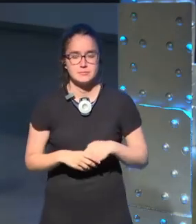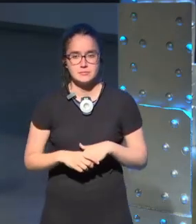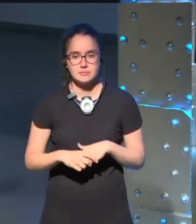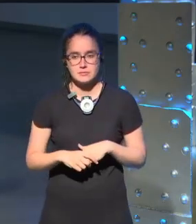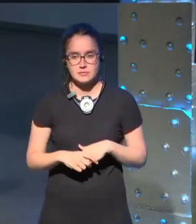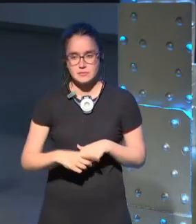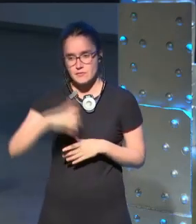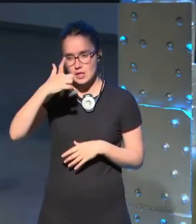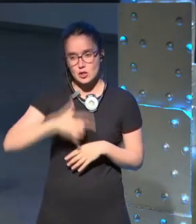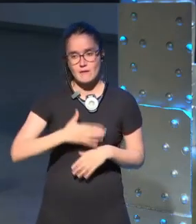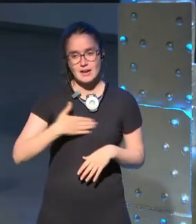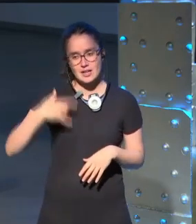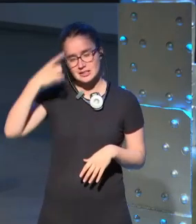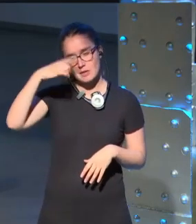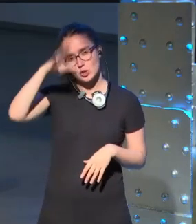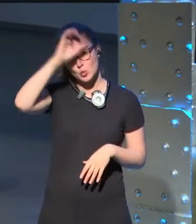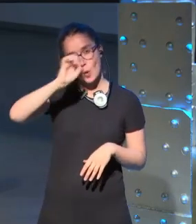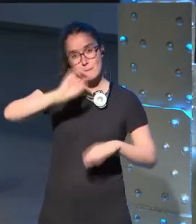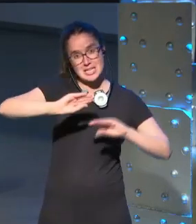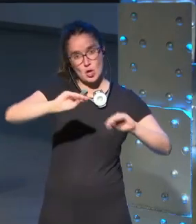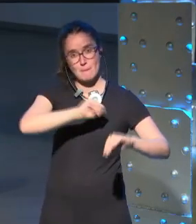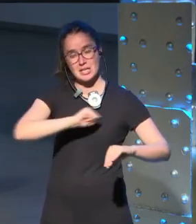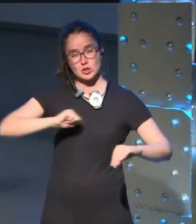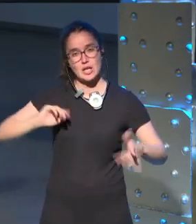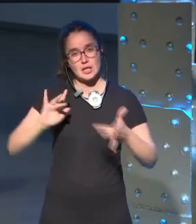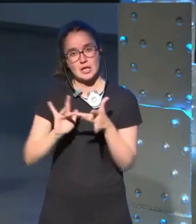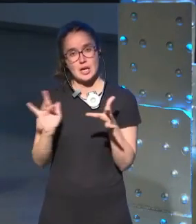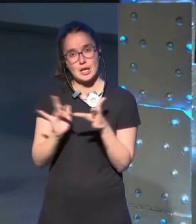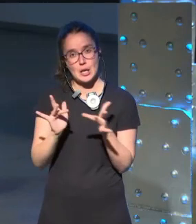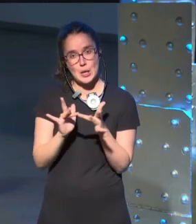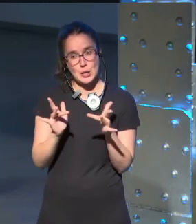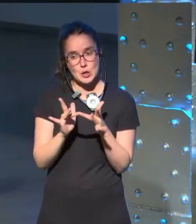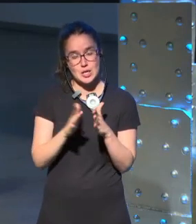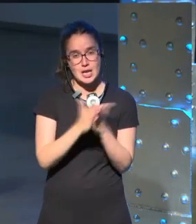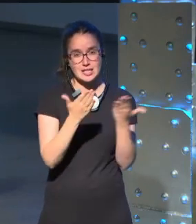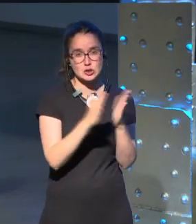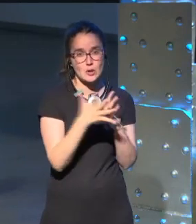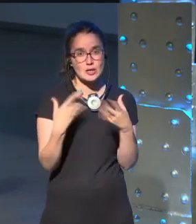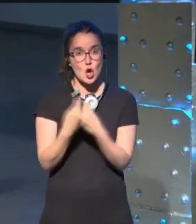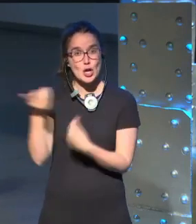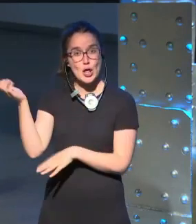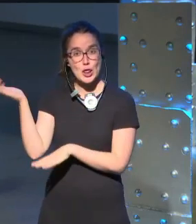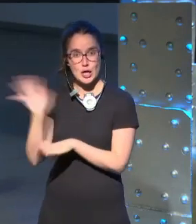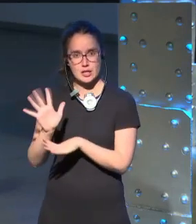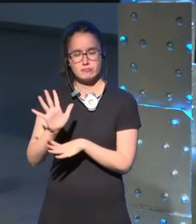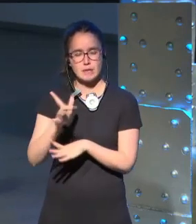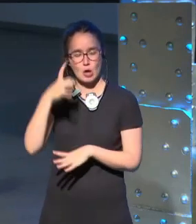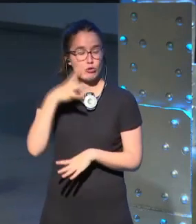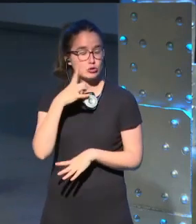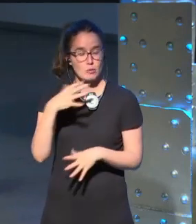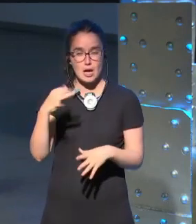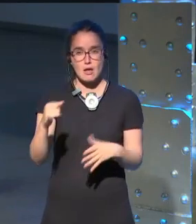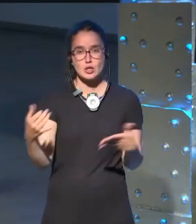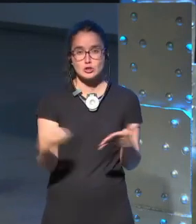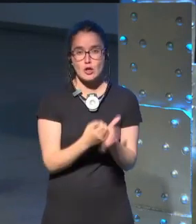Bueno, yo quería saber. Well, I'd like to ask him about his personal opinion about the relationship between the novels with